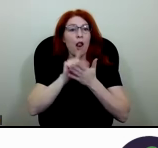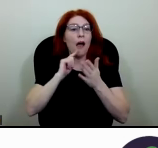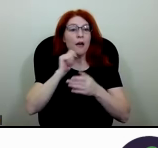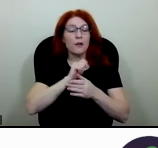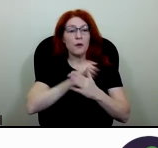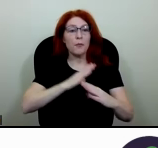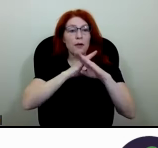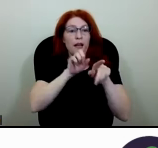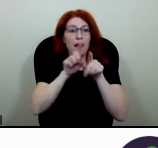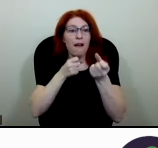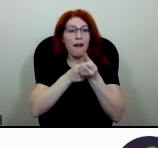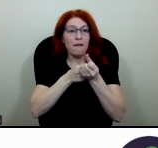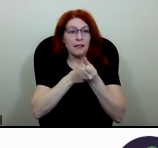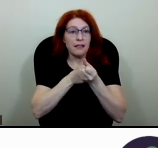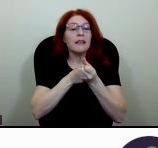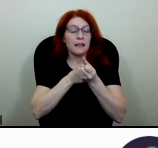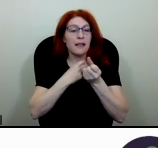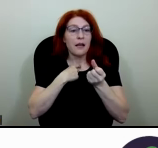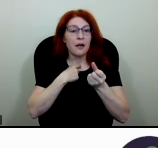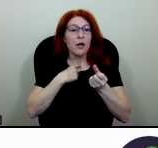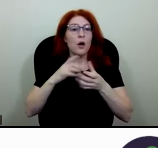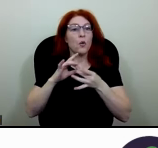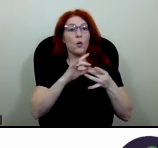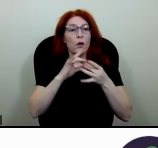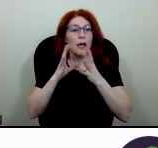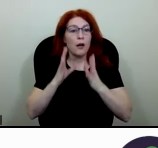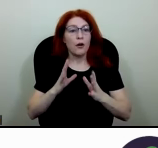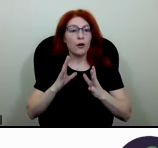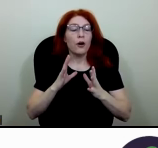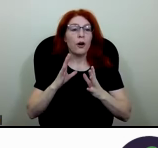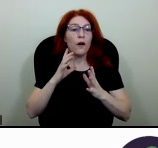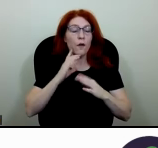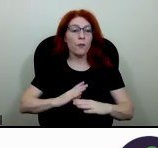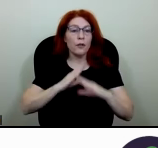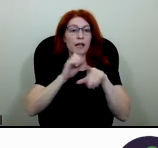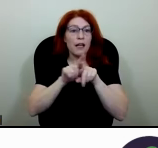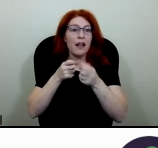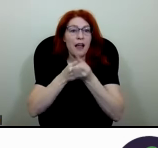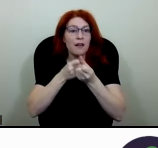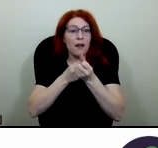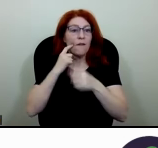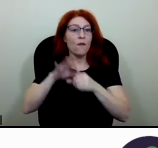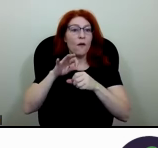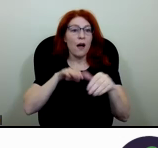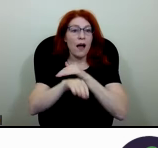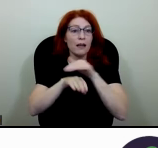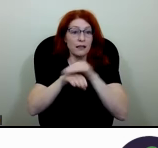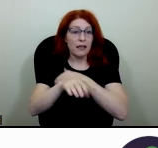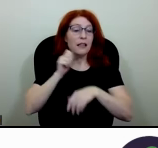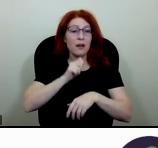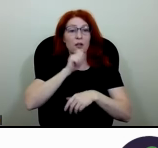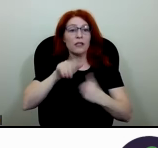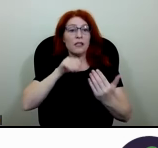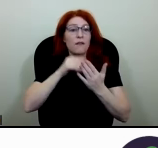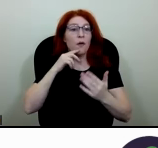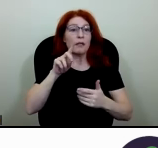and Advocacy. I am the coordinator of the Protection and Advocacy for Voting Access at the Arizona Center for